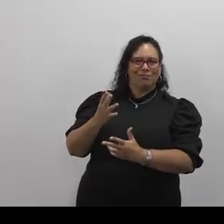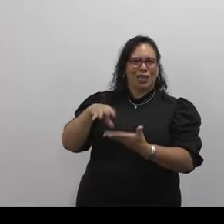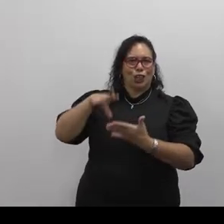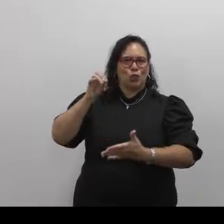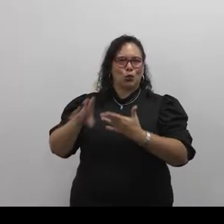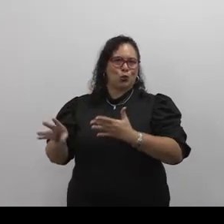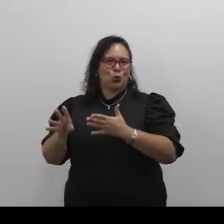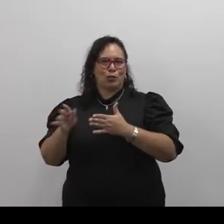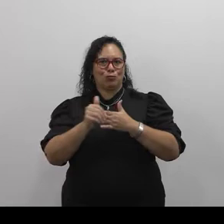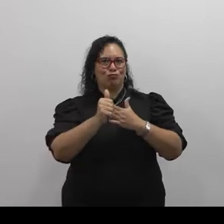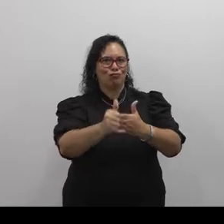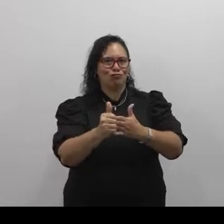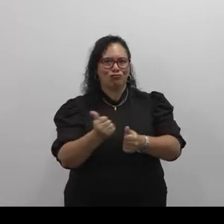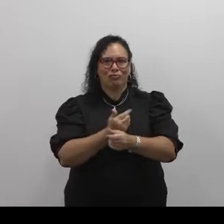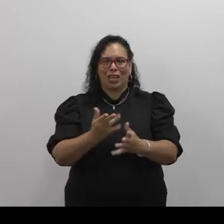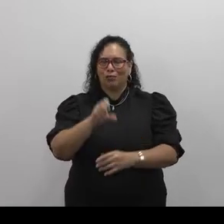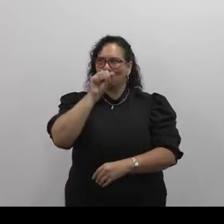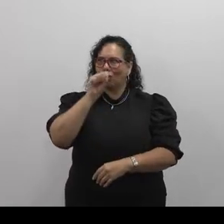which I loved.